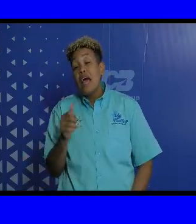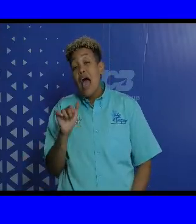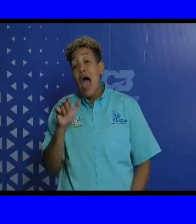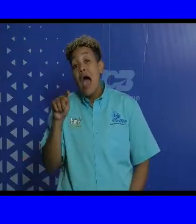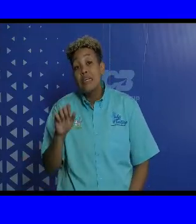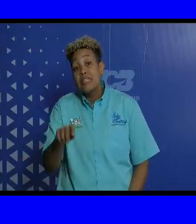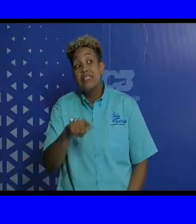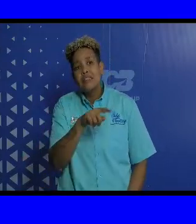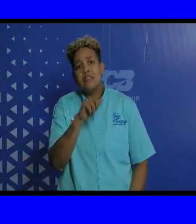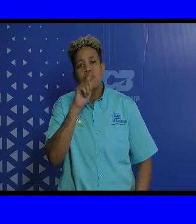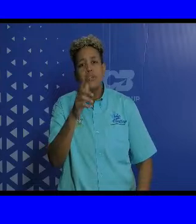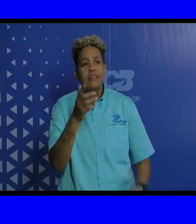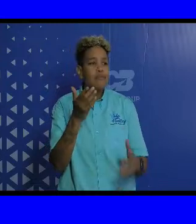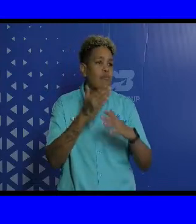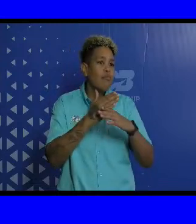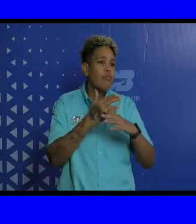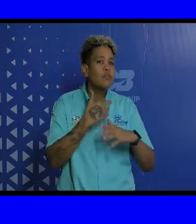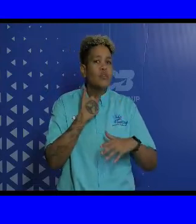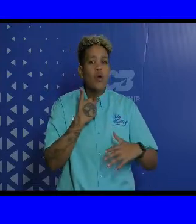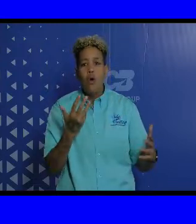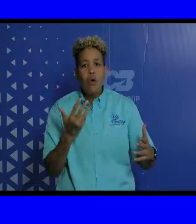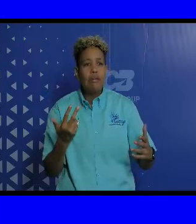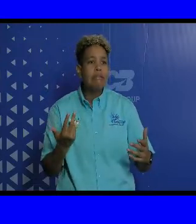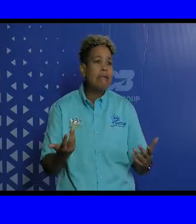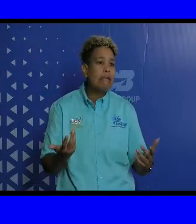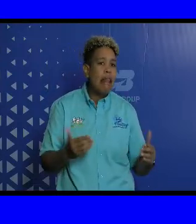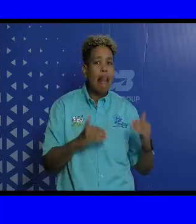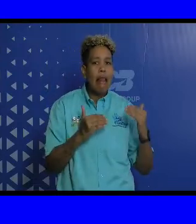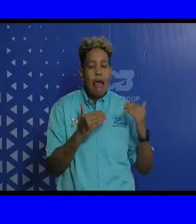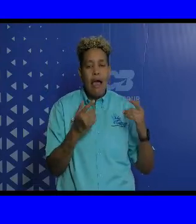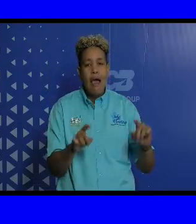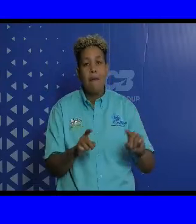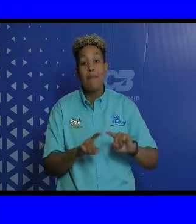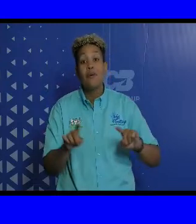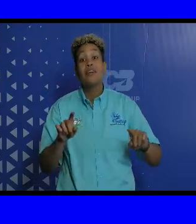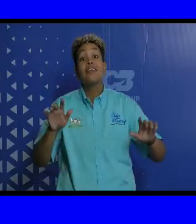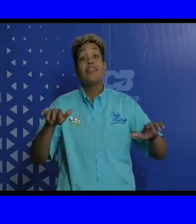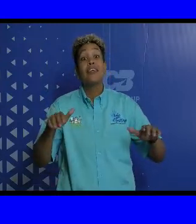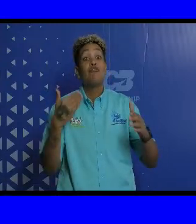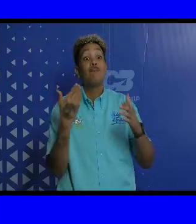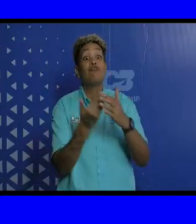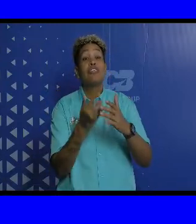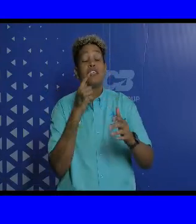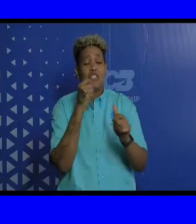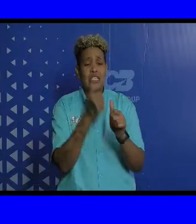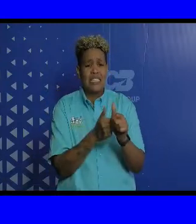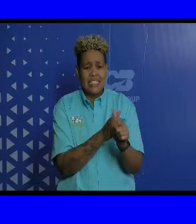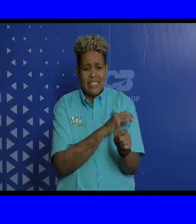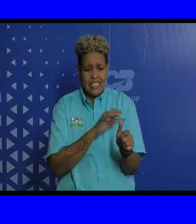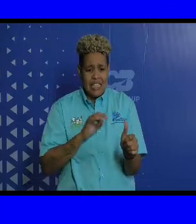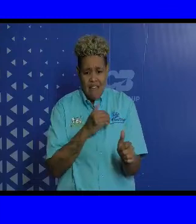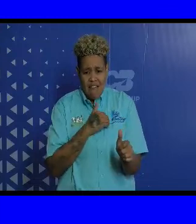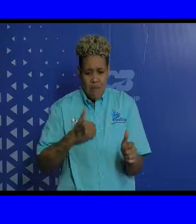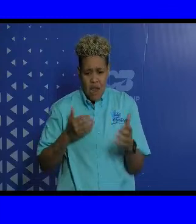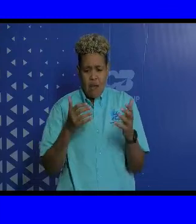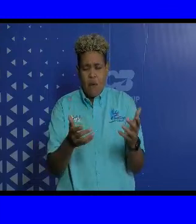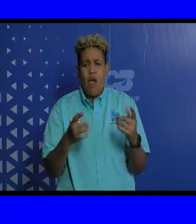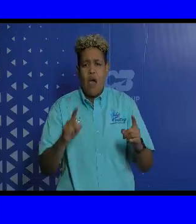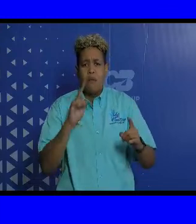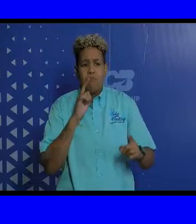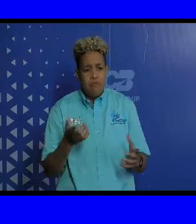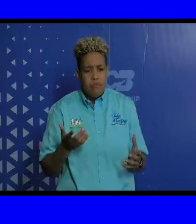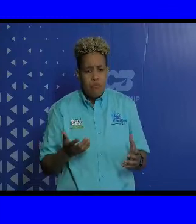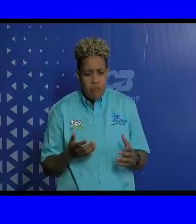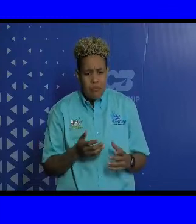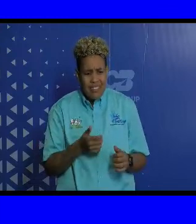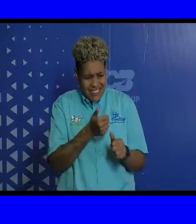asset is impaired, will be impaired. So it is getting to each staff member, to